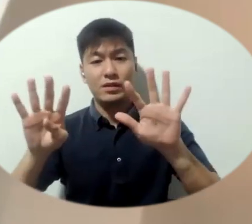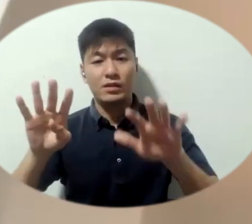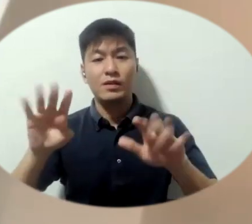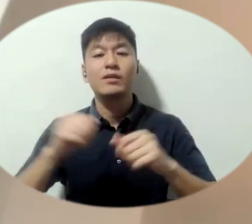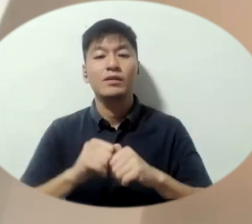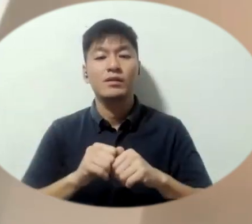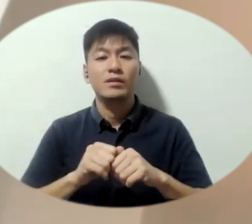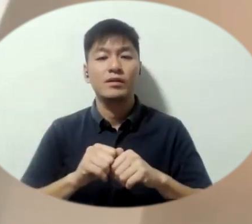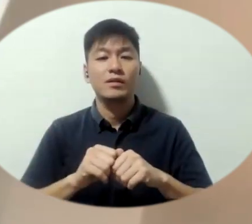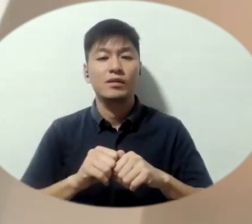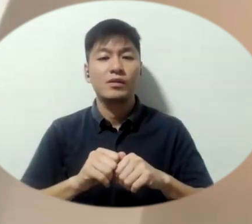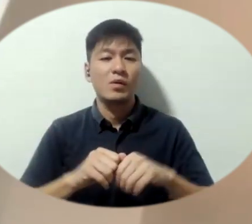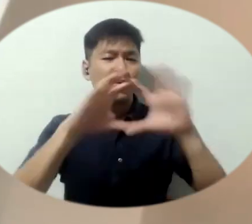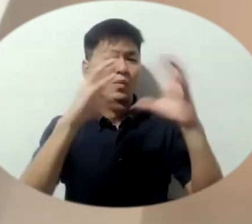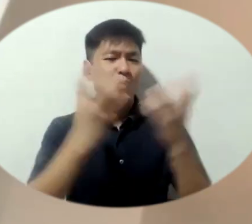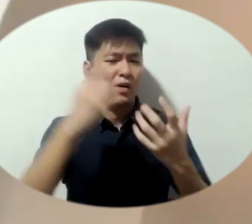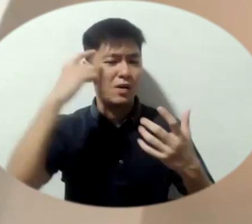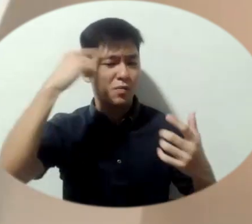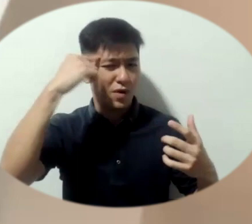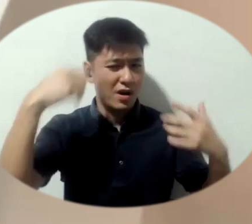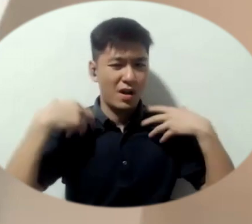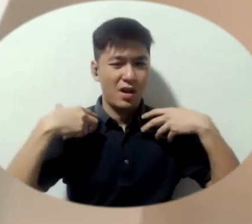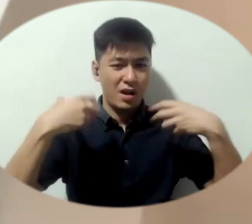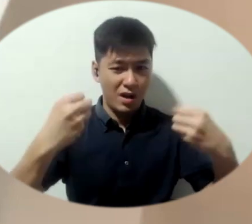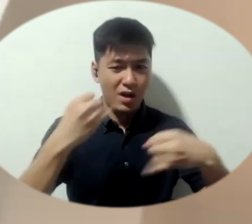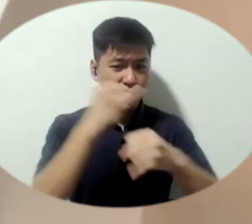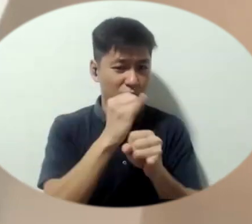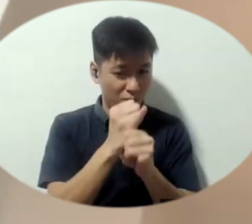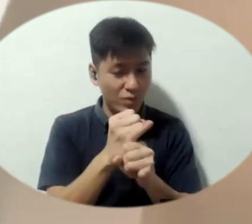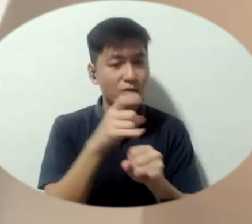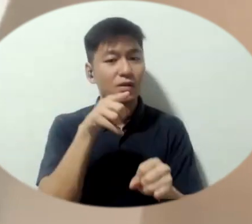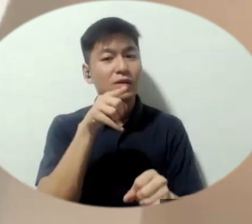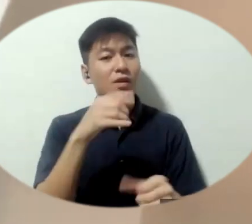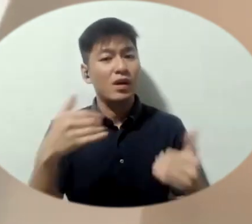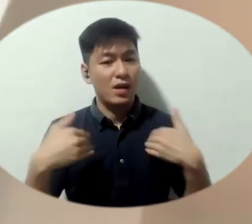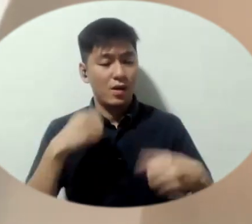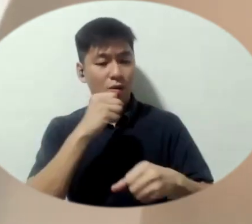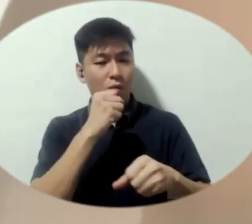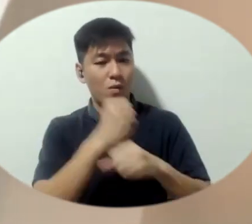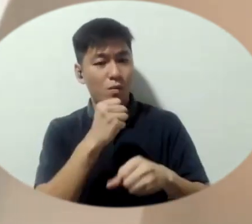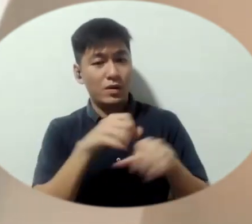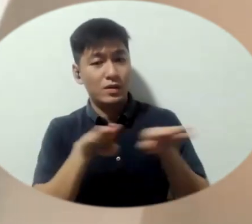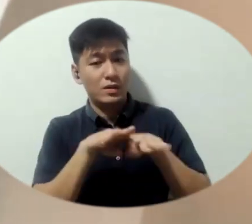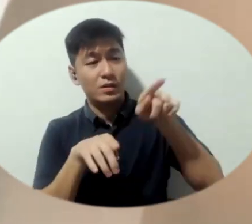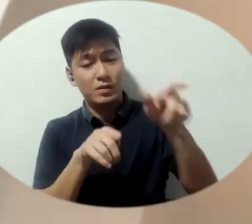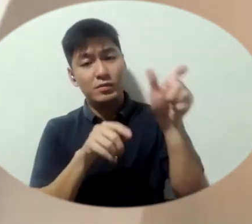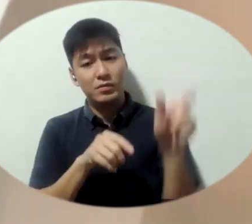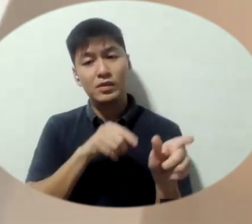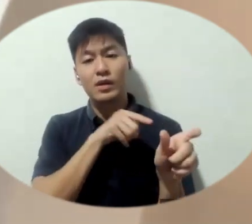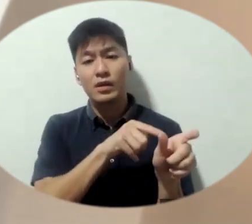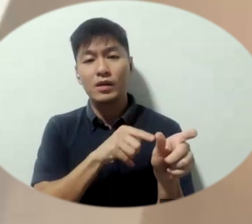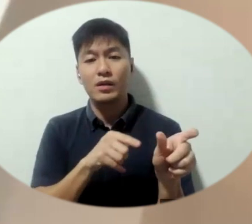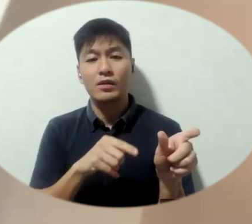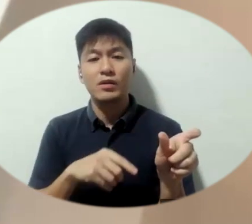in Ireland, I had a colleague, which happens to be my best friend. And she's a neurologist from Santiago de Compostela.